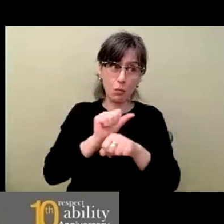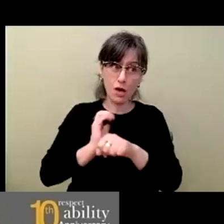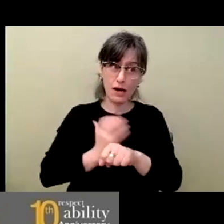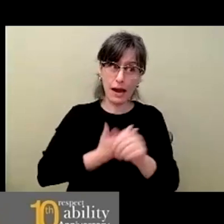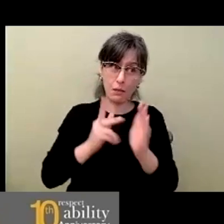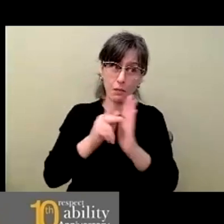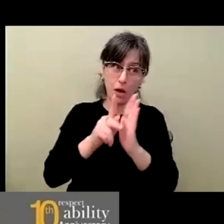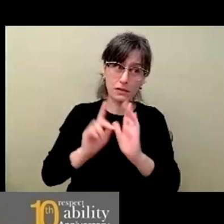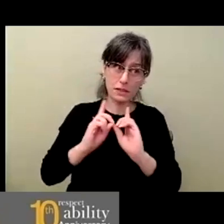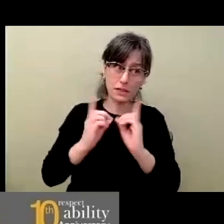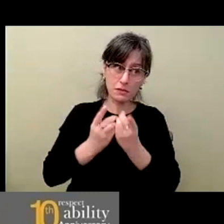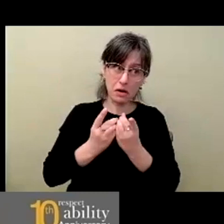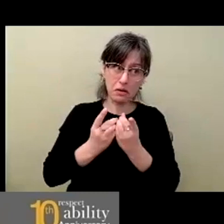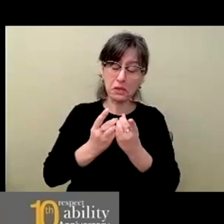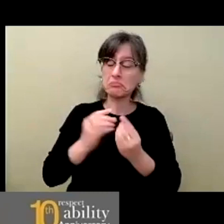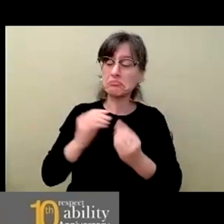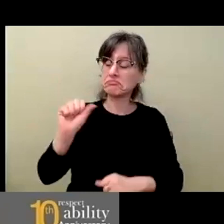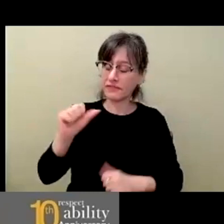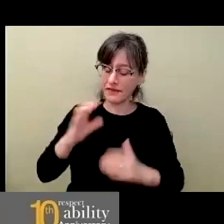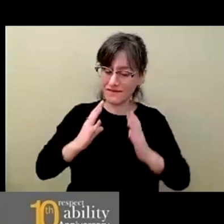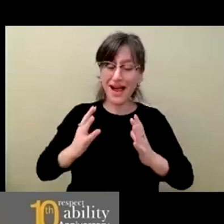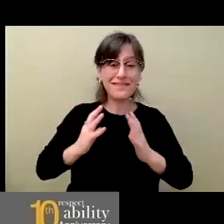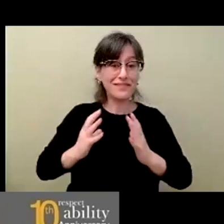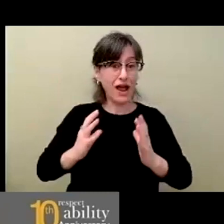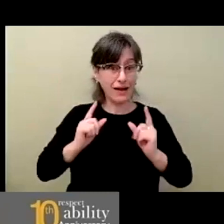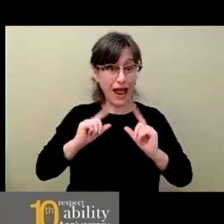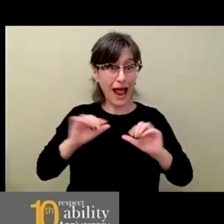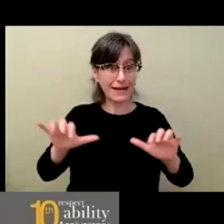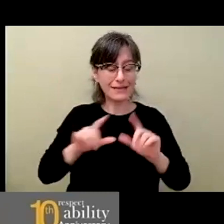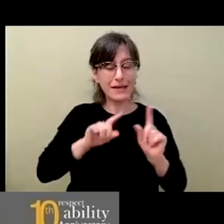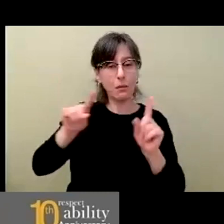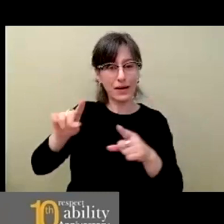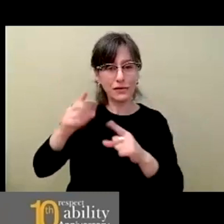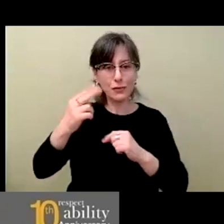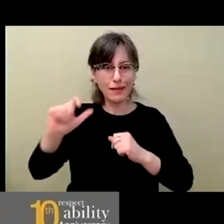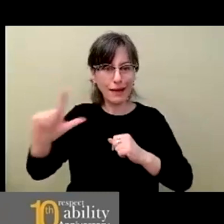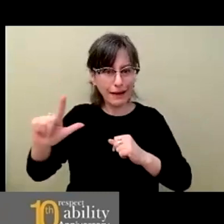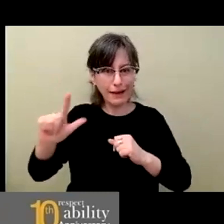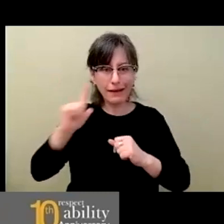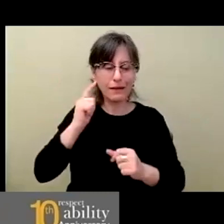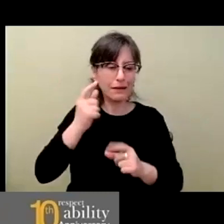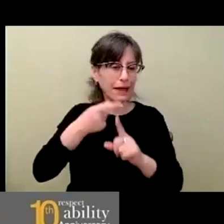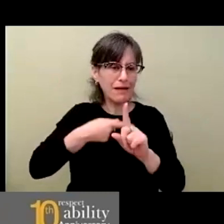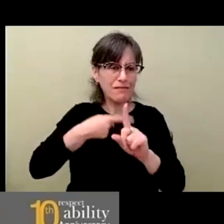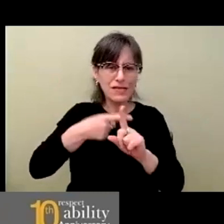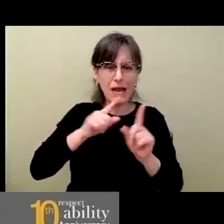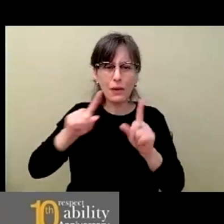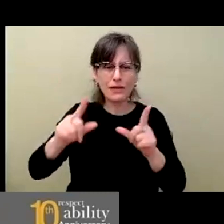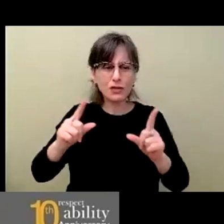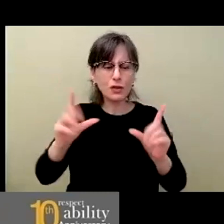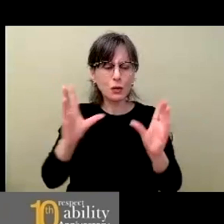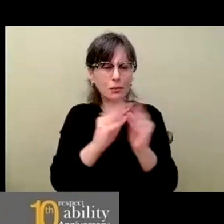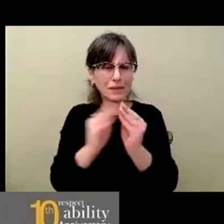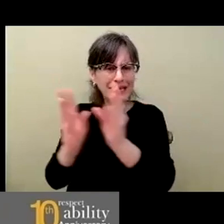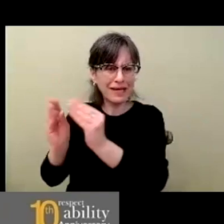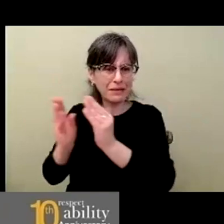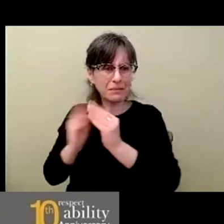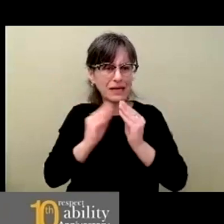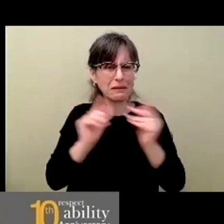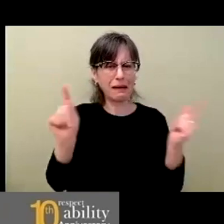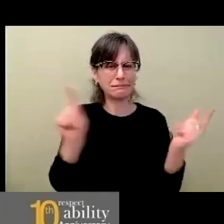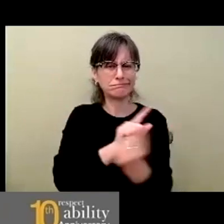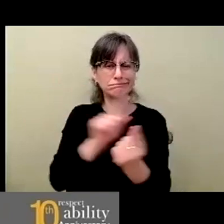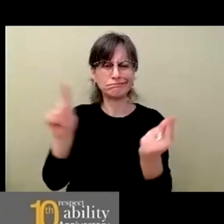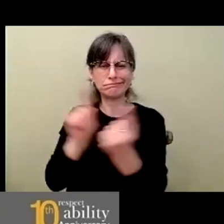department. They had me on the Hill almost every day. They had me at coalition meetings of all kinds, and I met people and